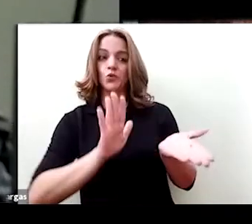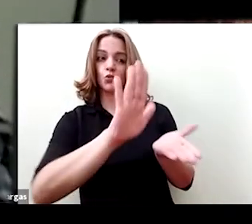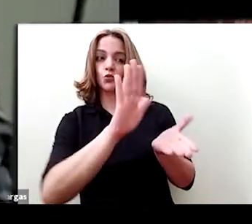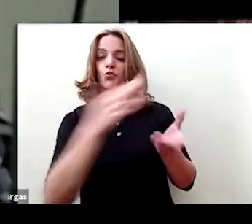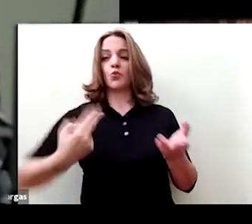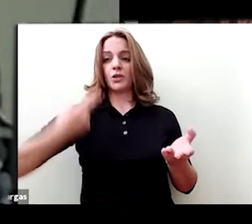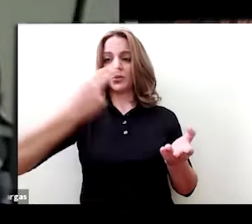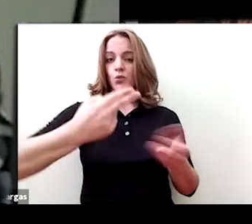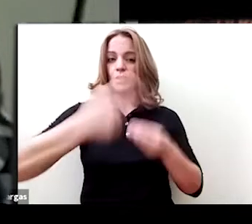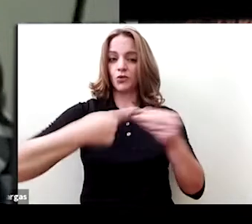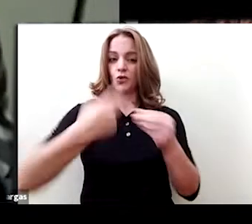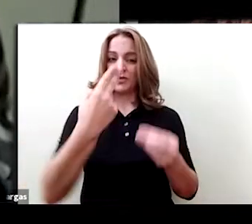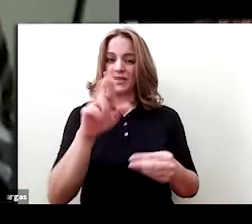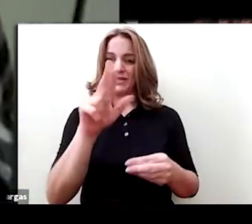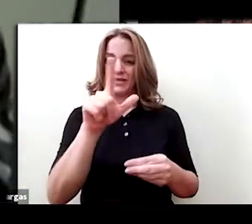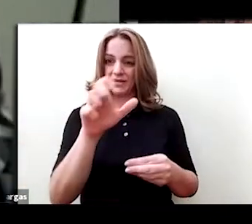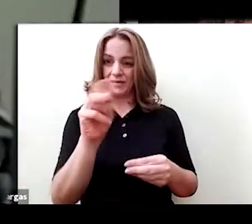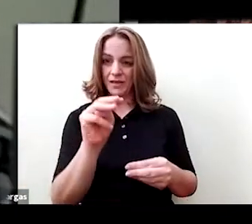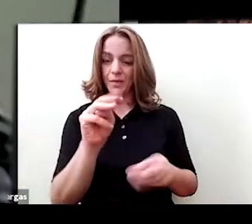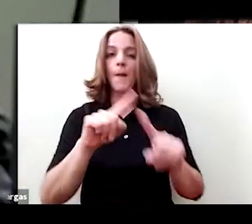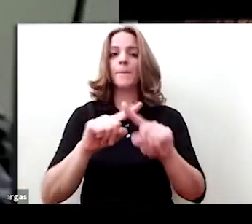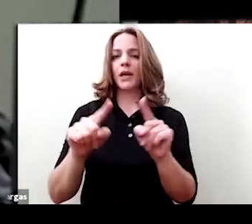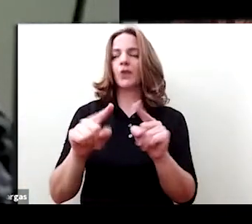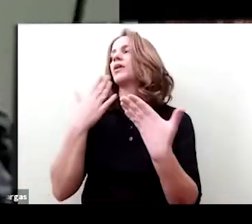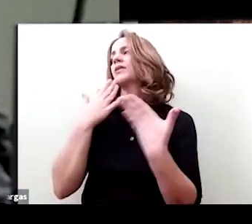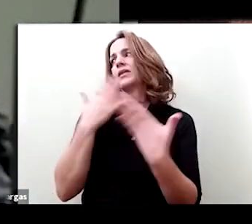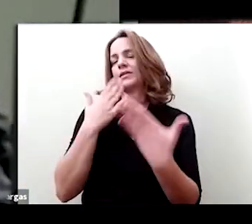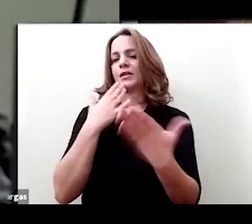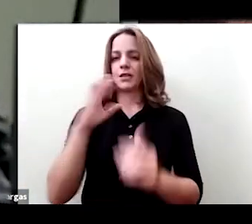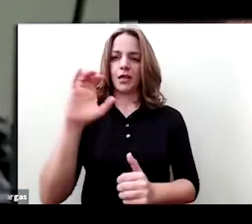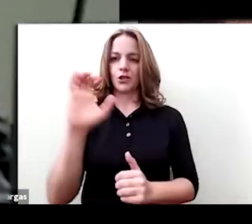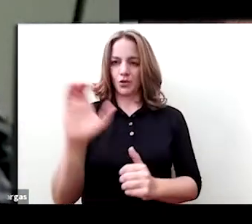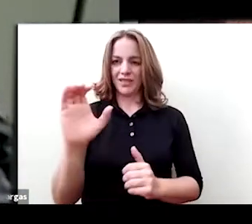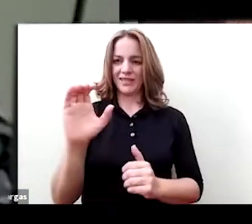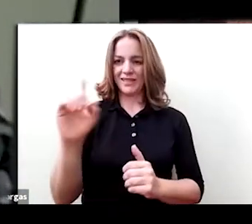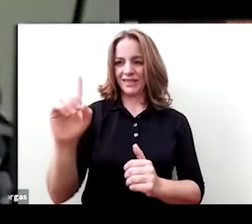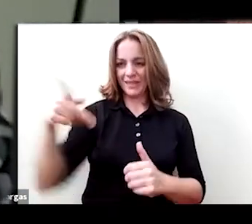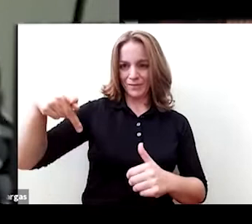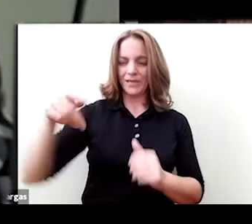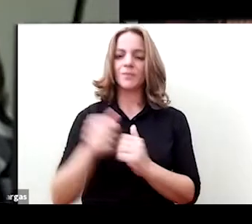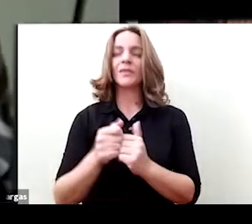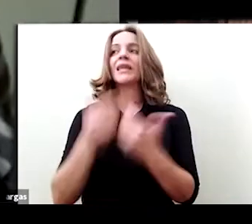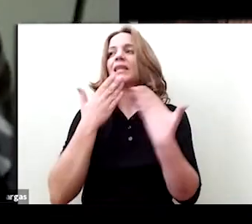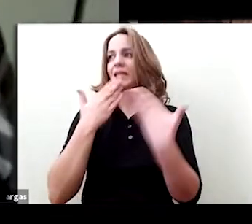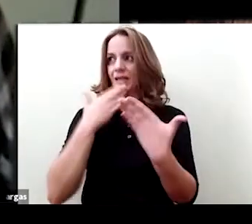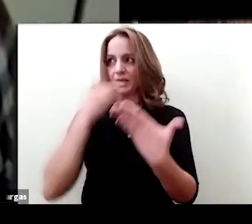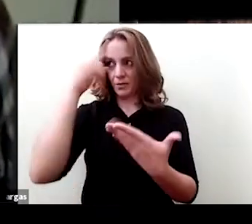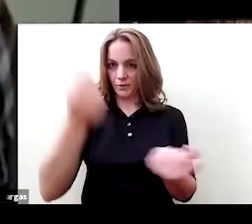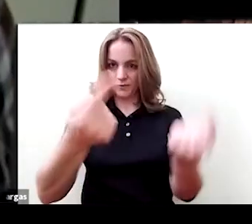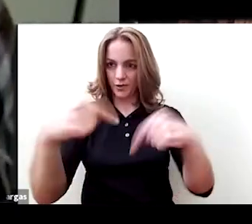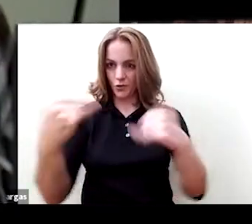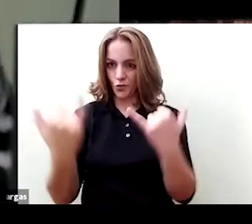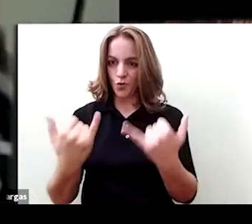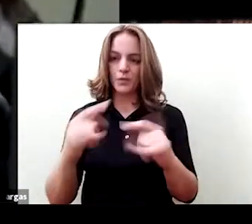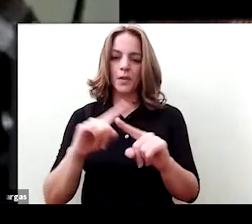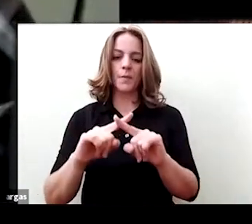So Christina, thank you for being with us today. And I guess